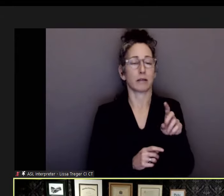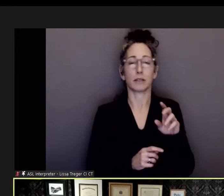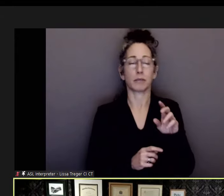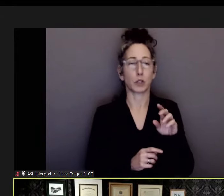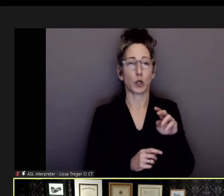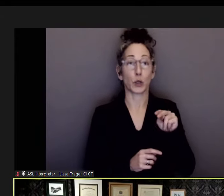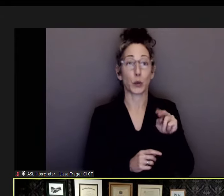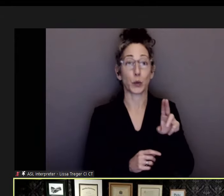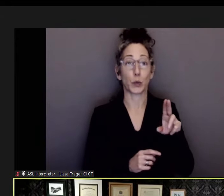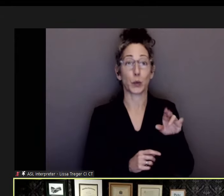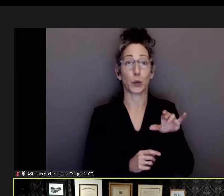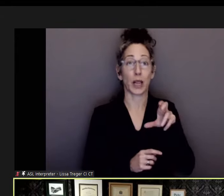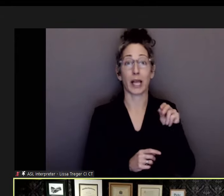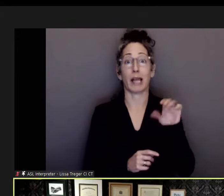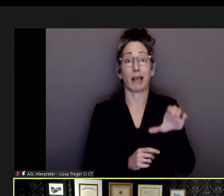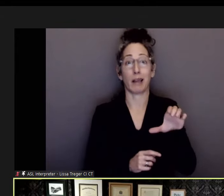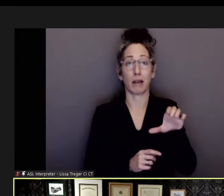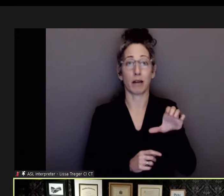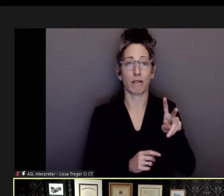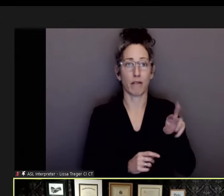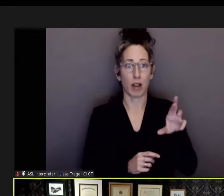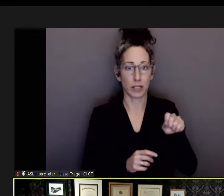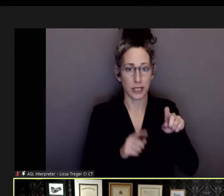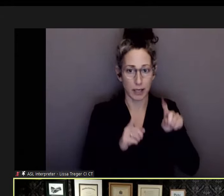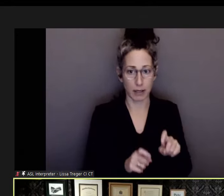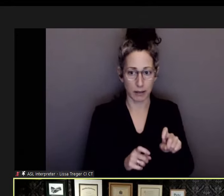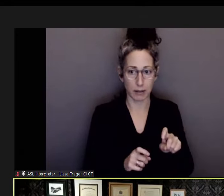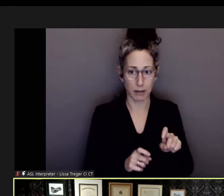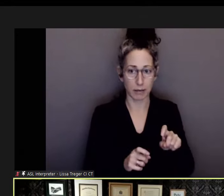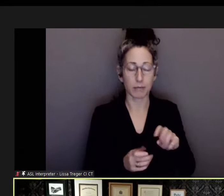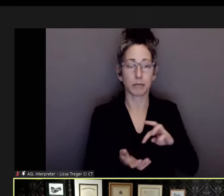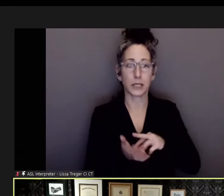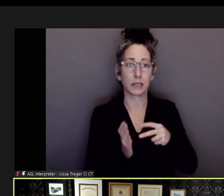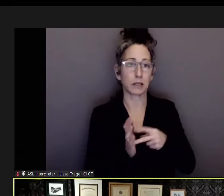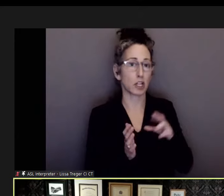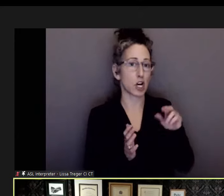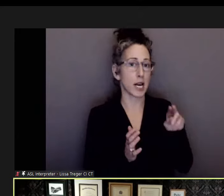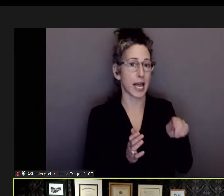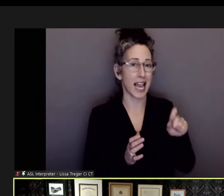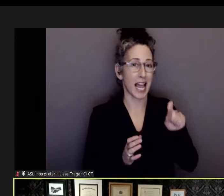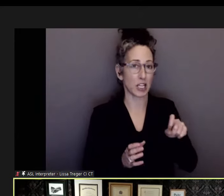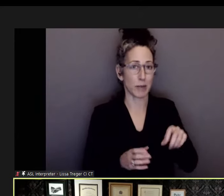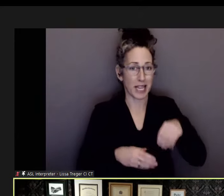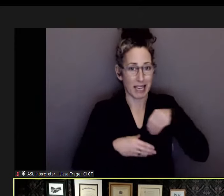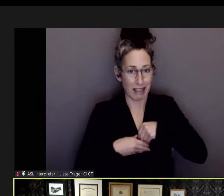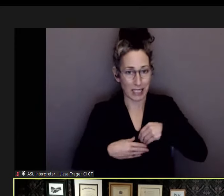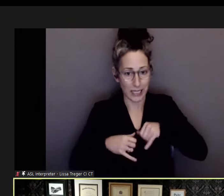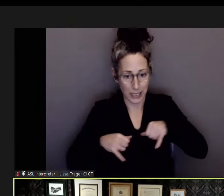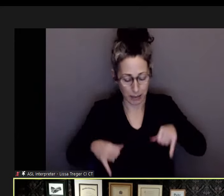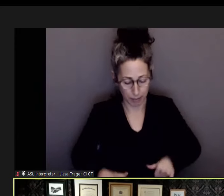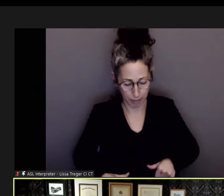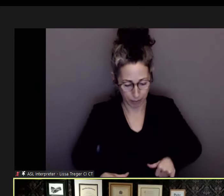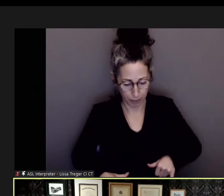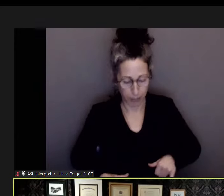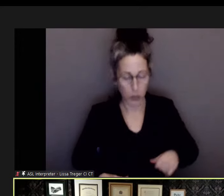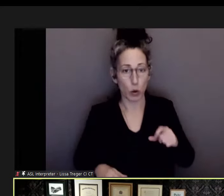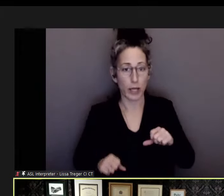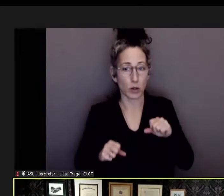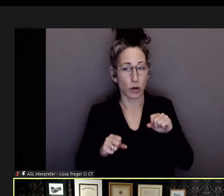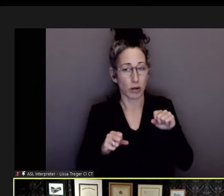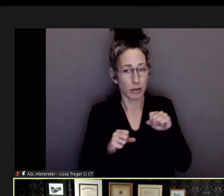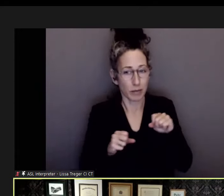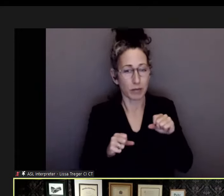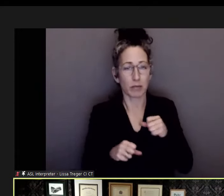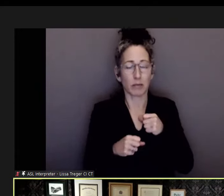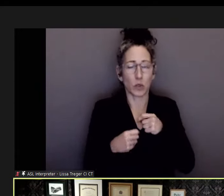you. And you had to have either 2 systemic symptoms, fever, chills, myalgia, headache, sore